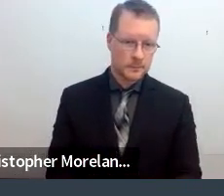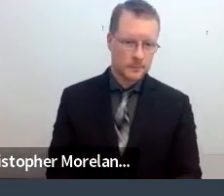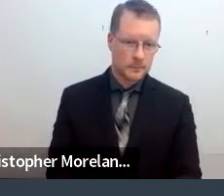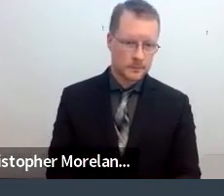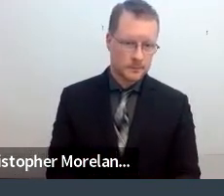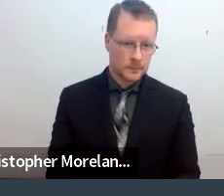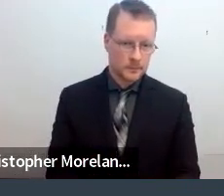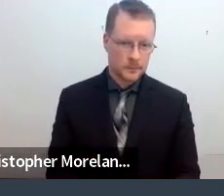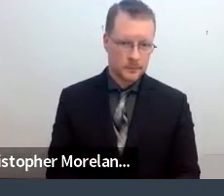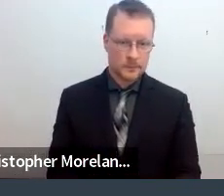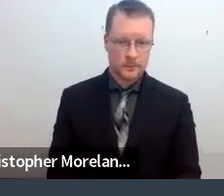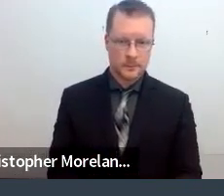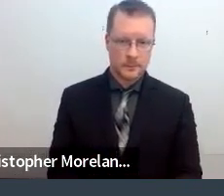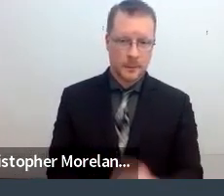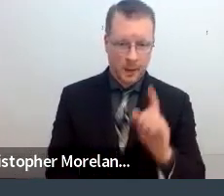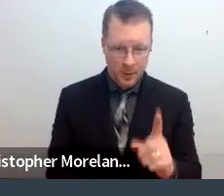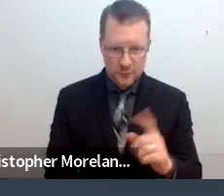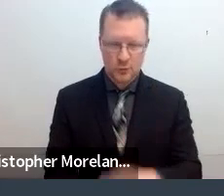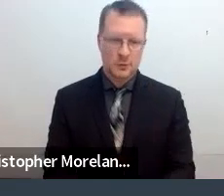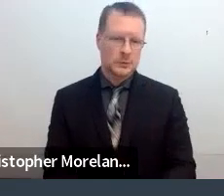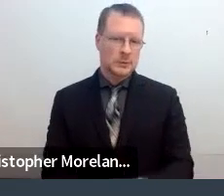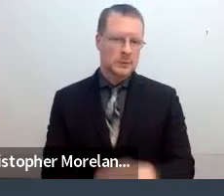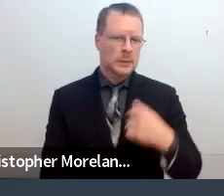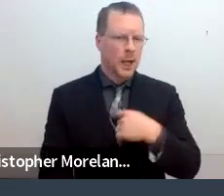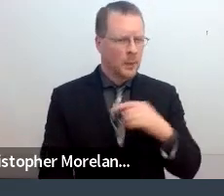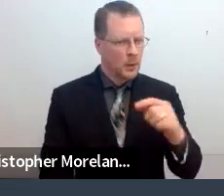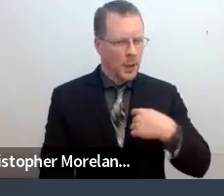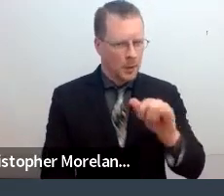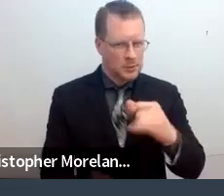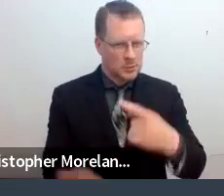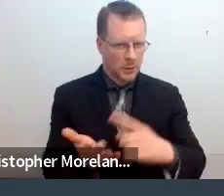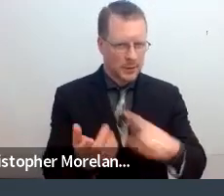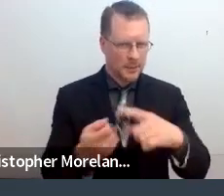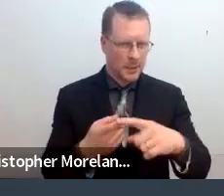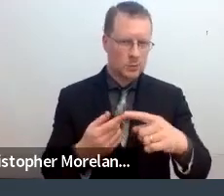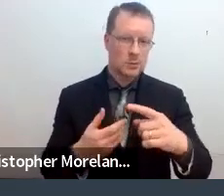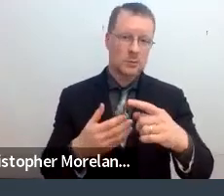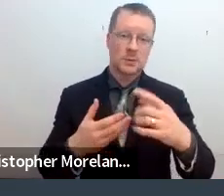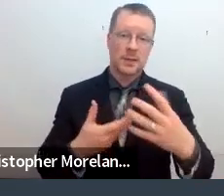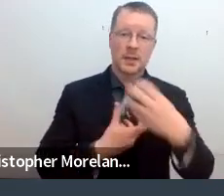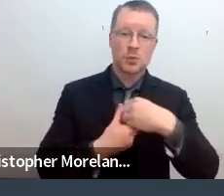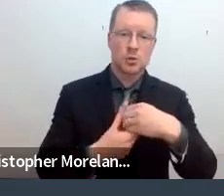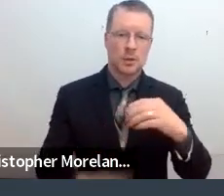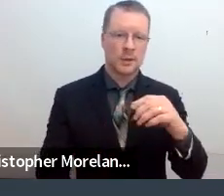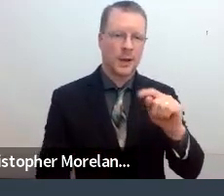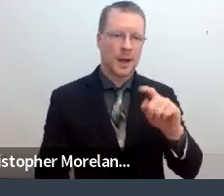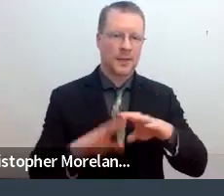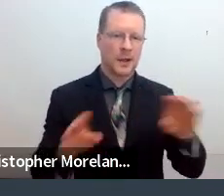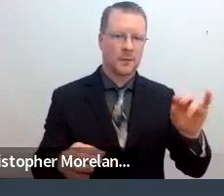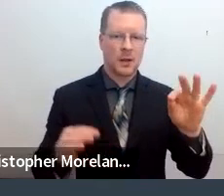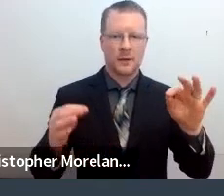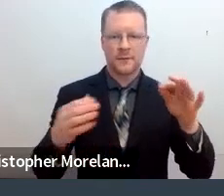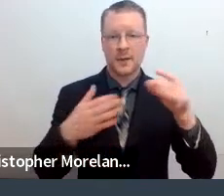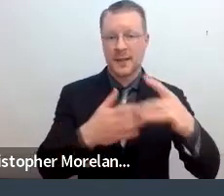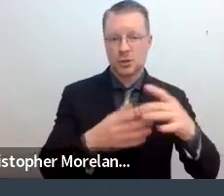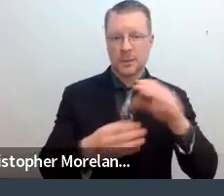educational continuum and their programs. And that's one part of it. However, when we look